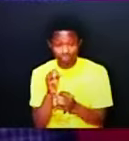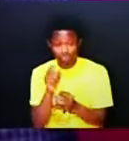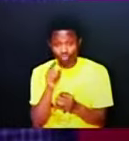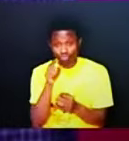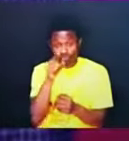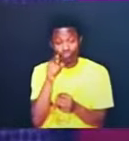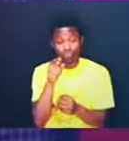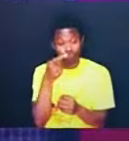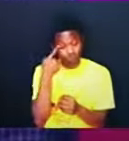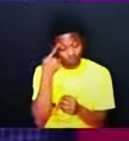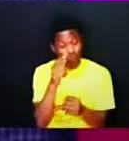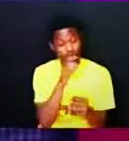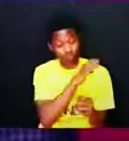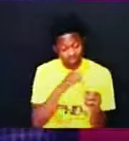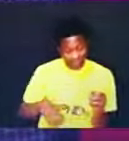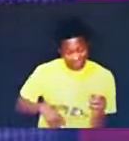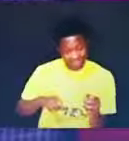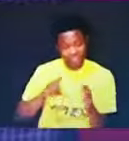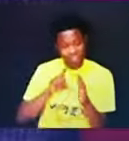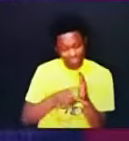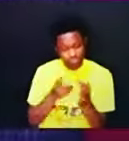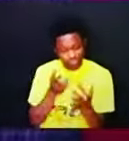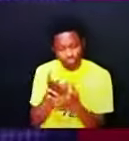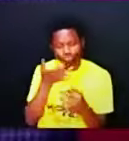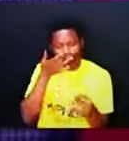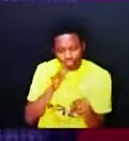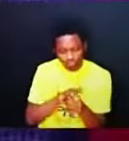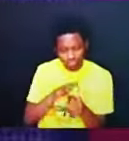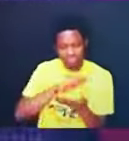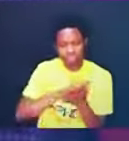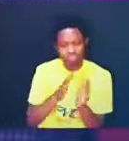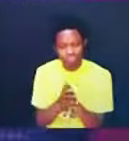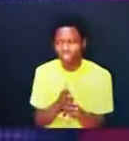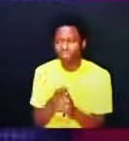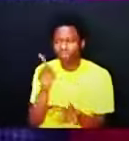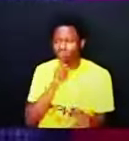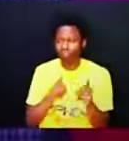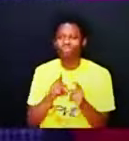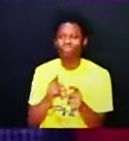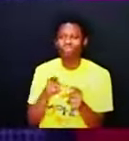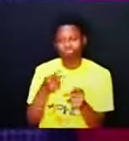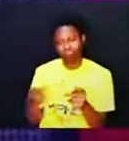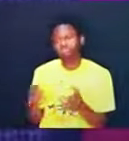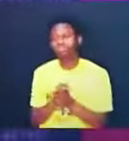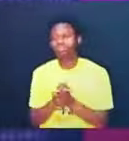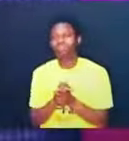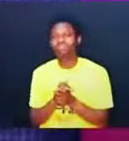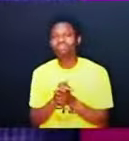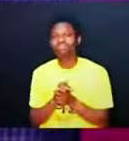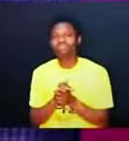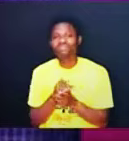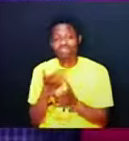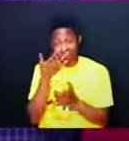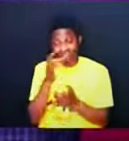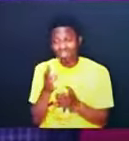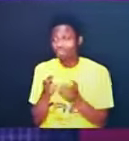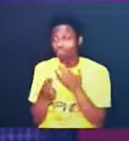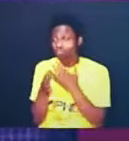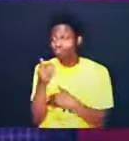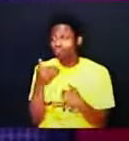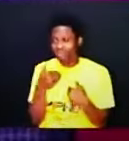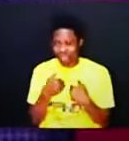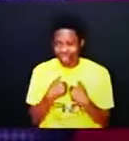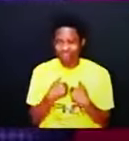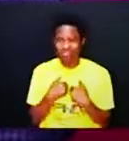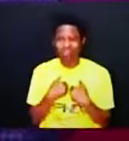na muna mboshe no so ye adidifo. So God now has a new community made up of new